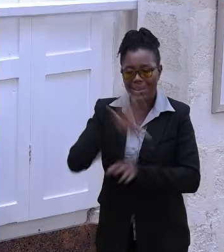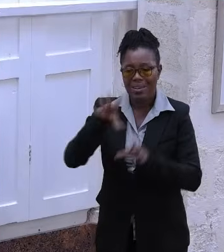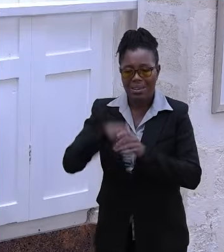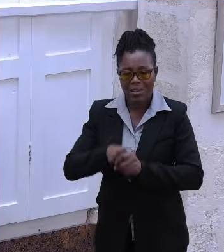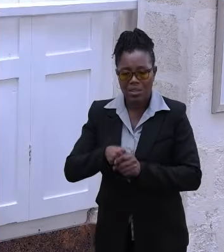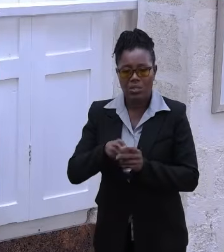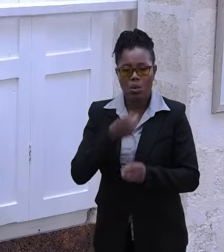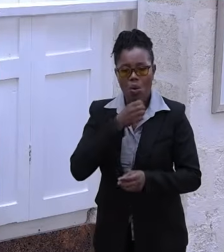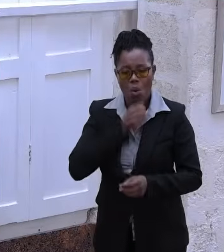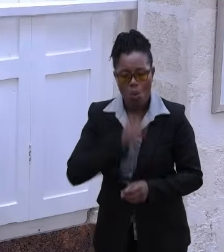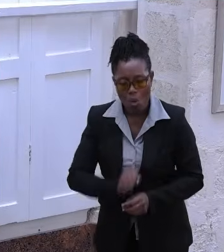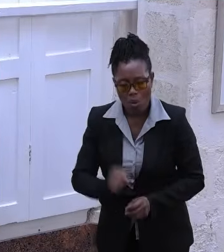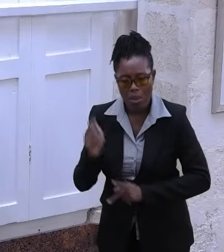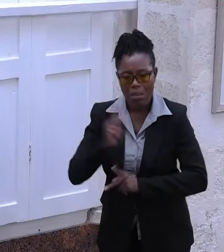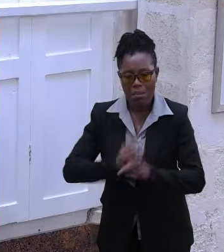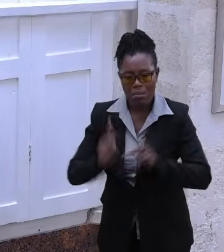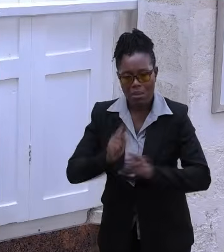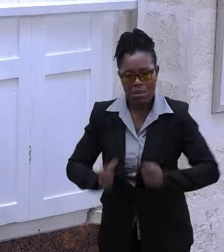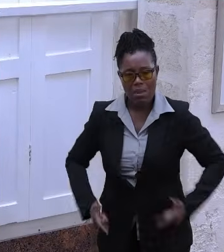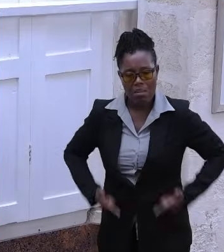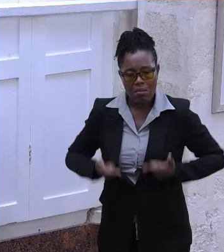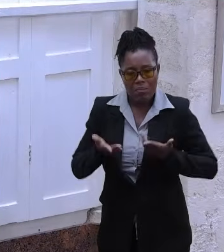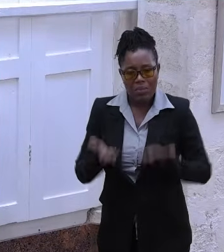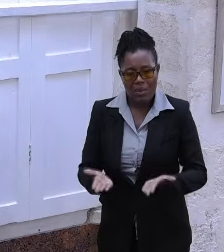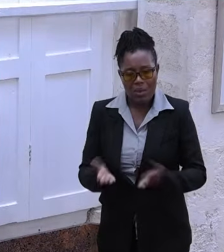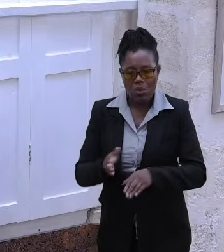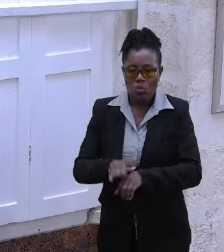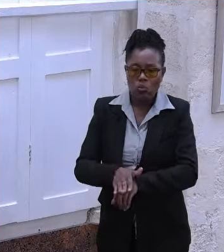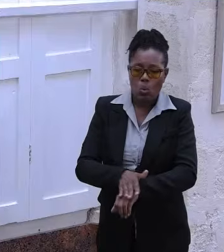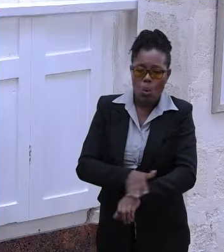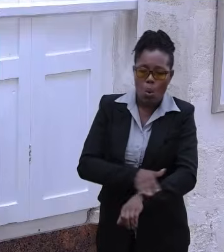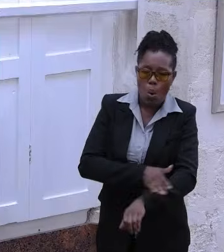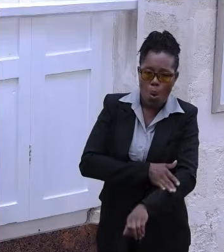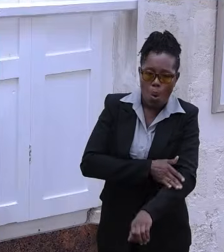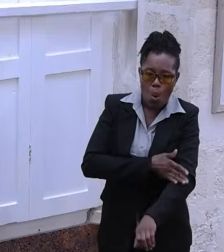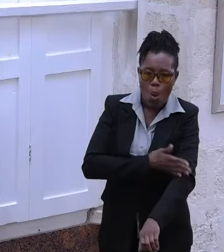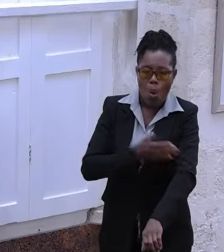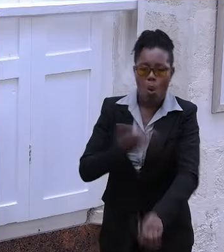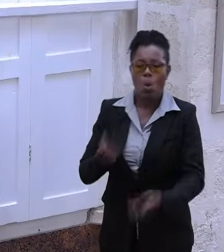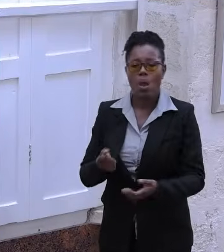aging population, slower labour force growth,